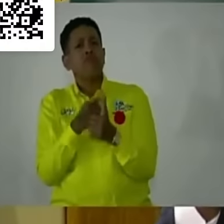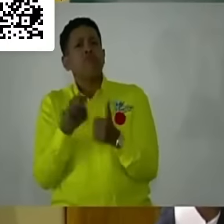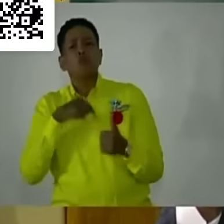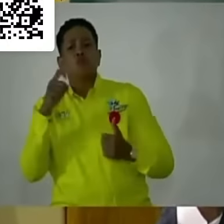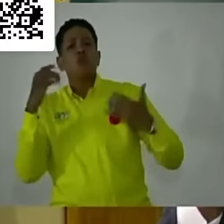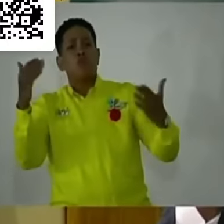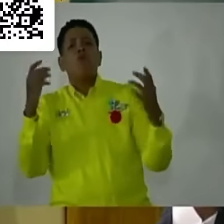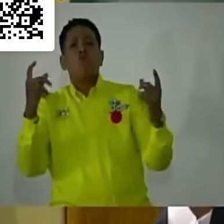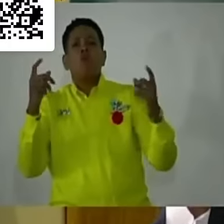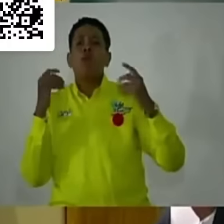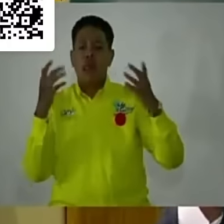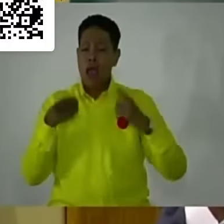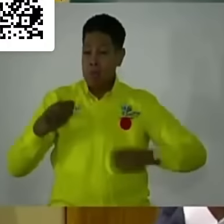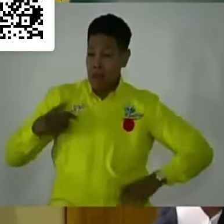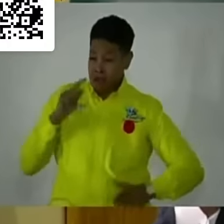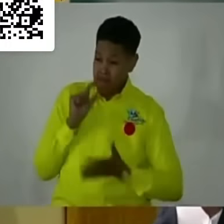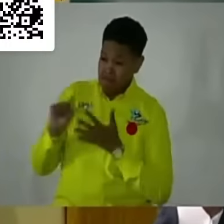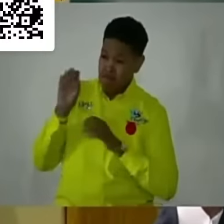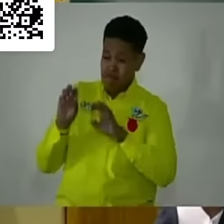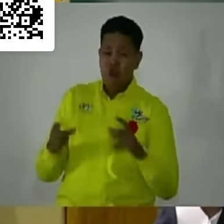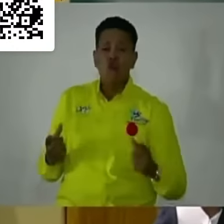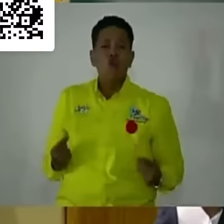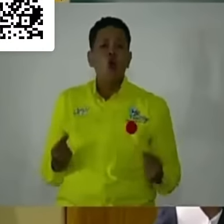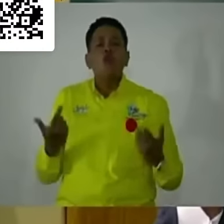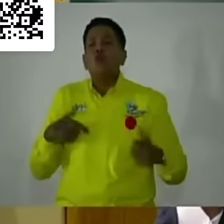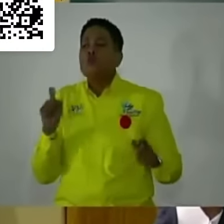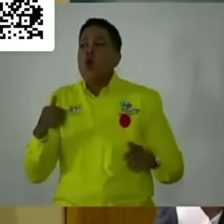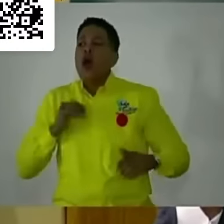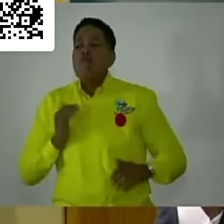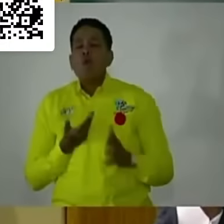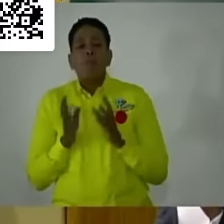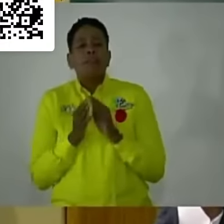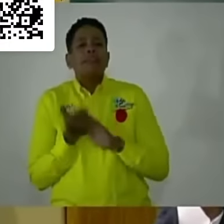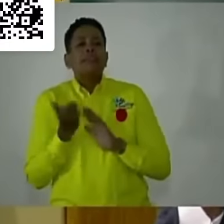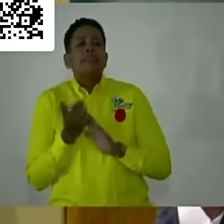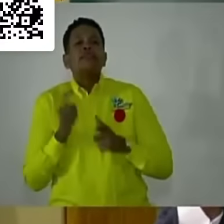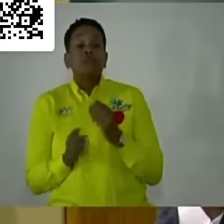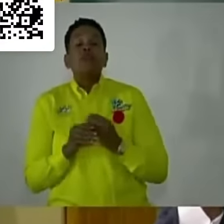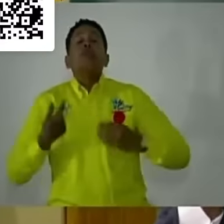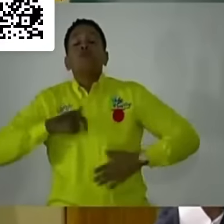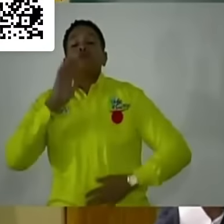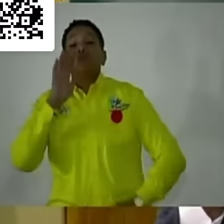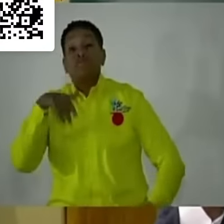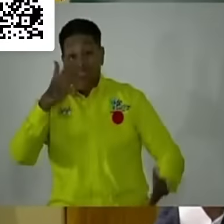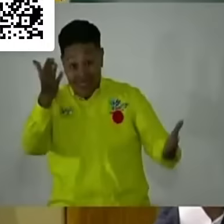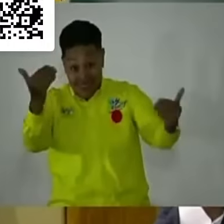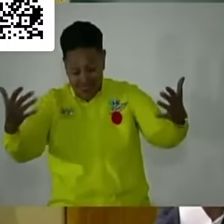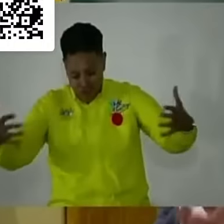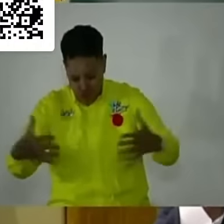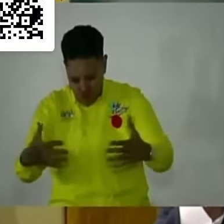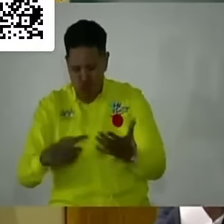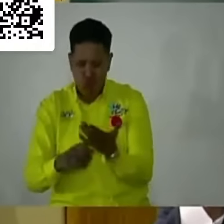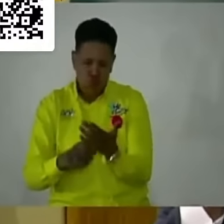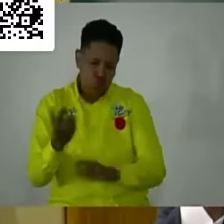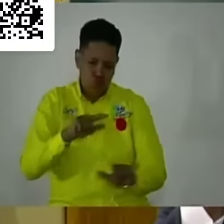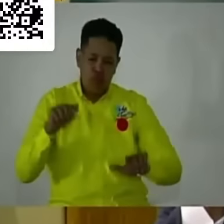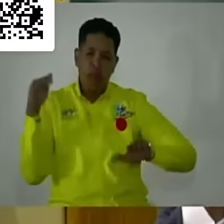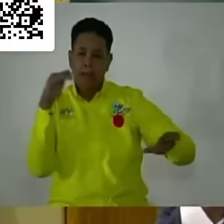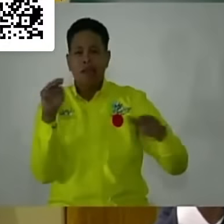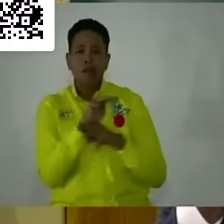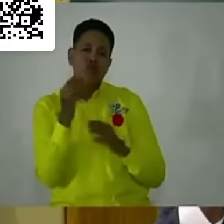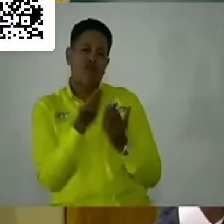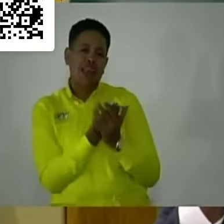move quickly to have the allocation done. Let us have our meeting, and we'll pull you in as we go back to the Ministry of